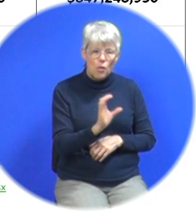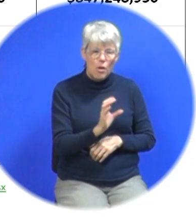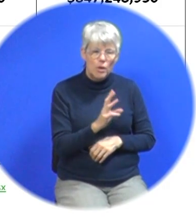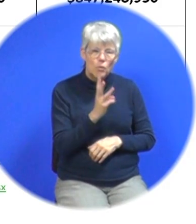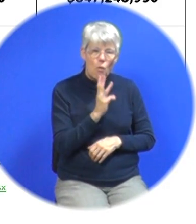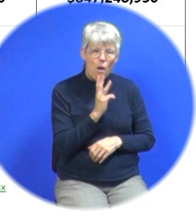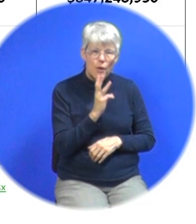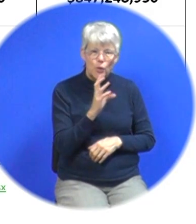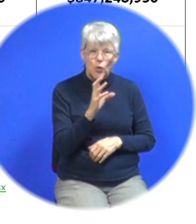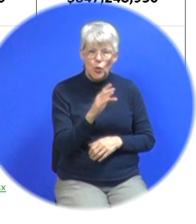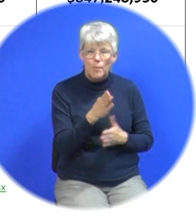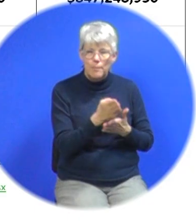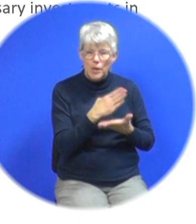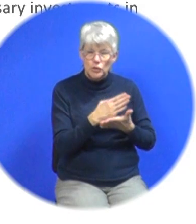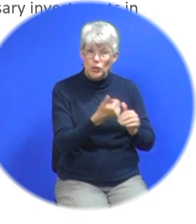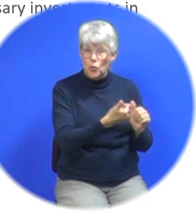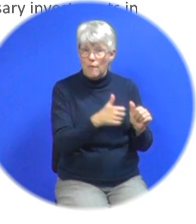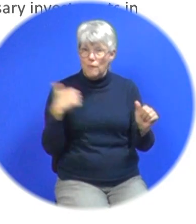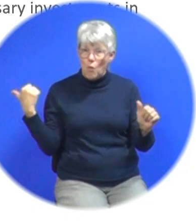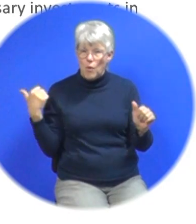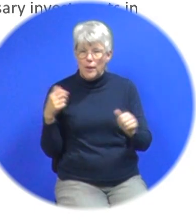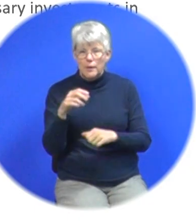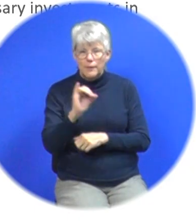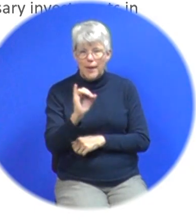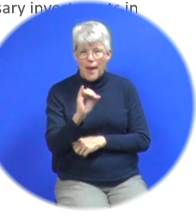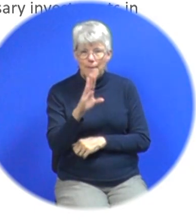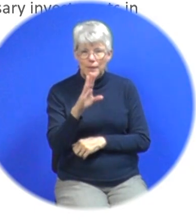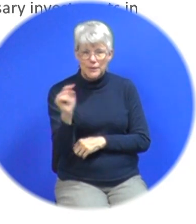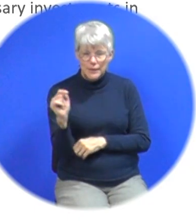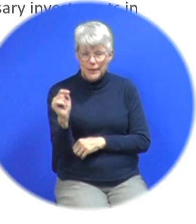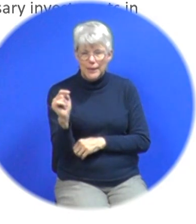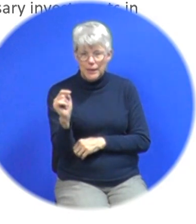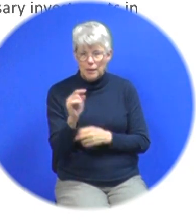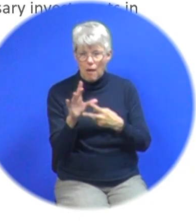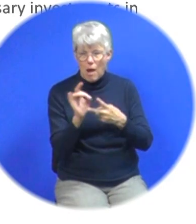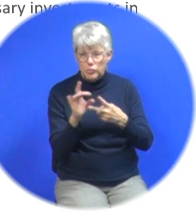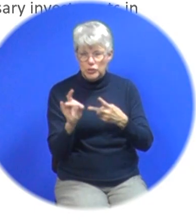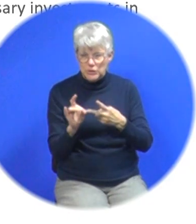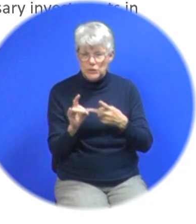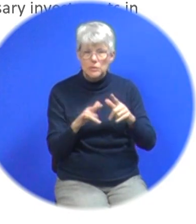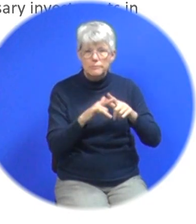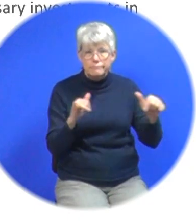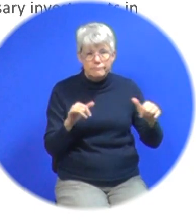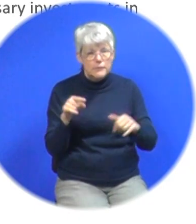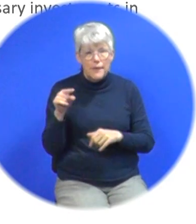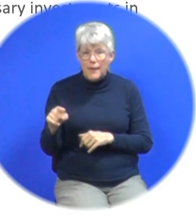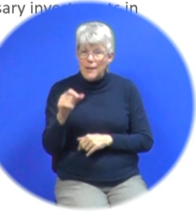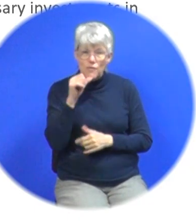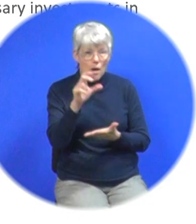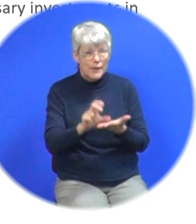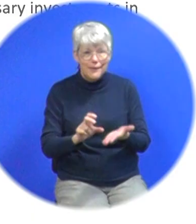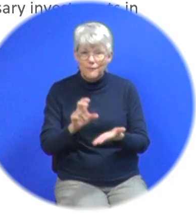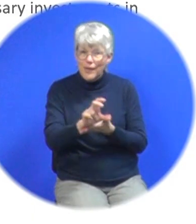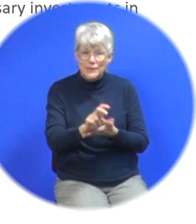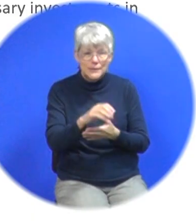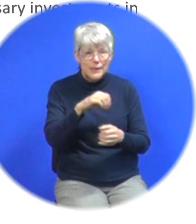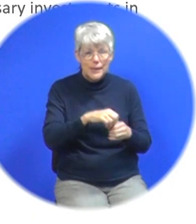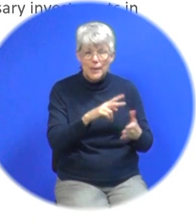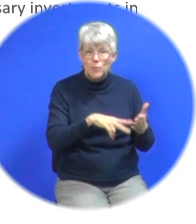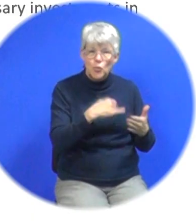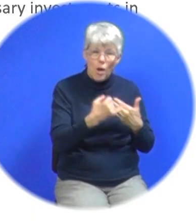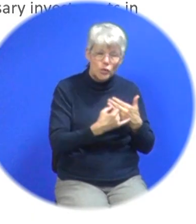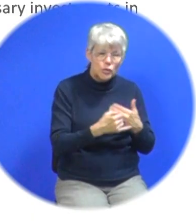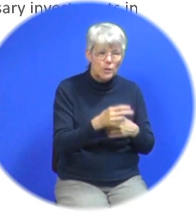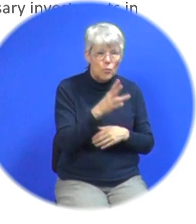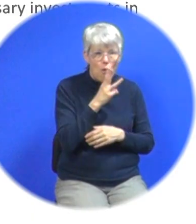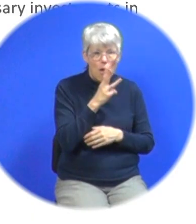15 years to avoid that IBT or eliminate it. So at the same time, they've not invested in those water source